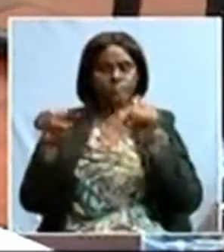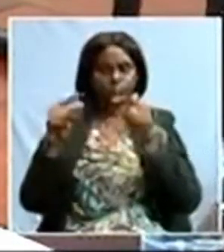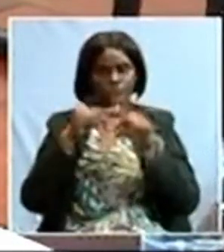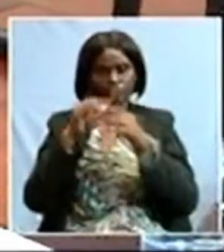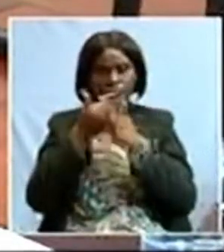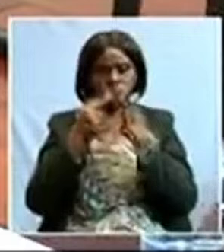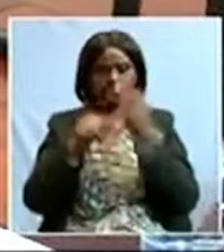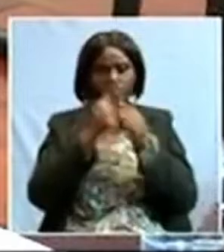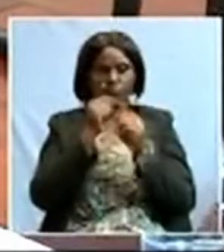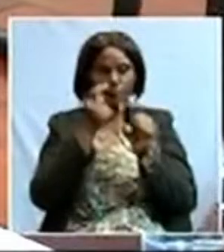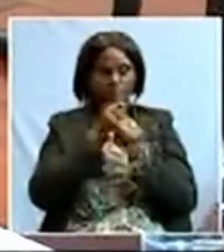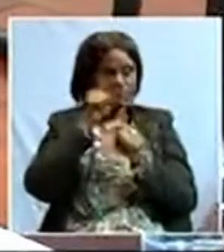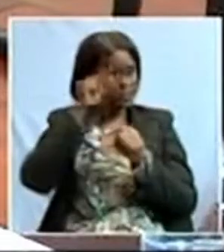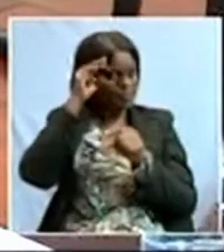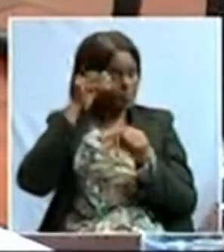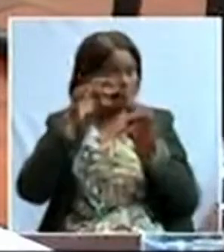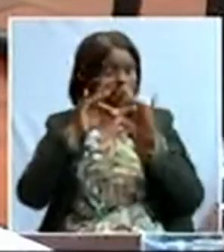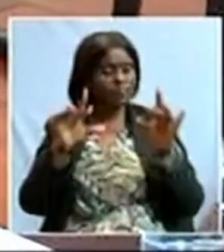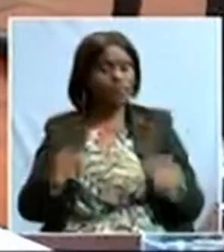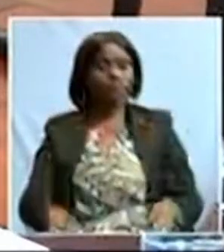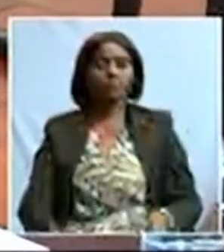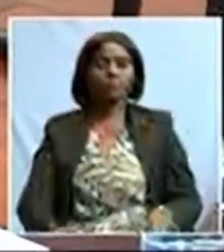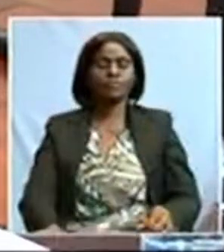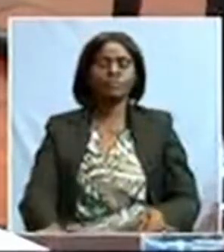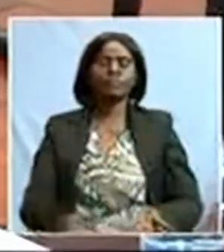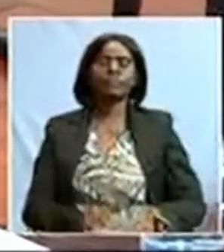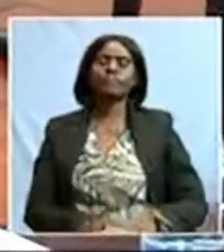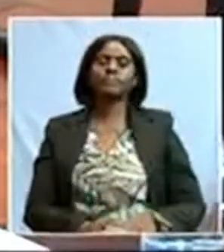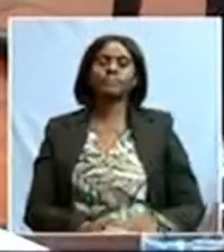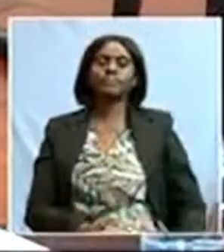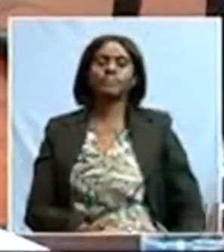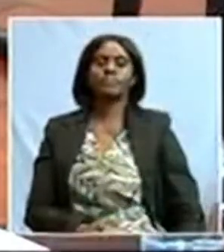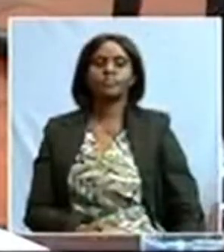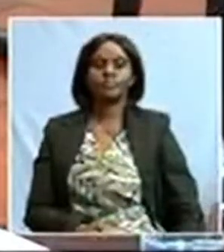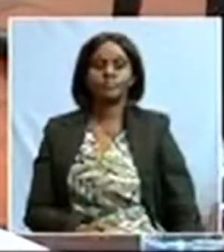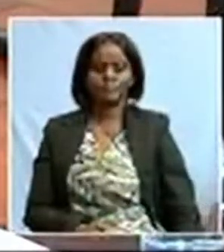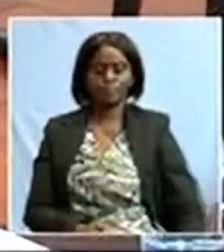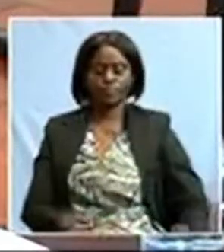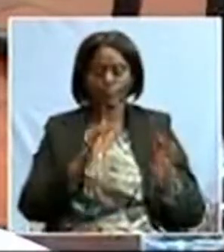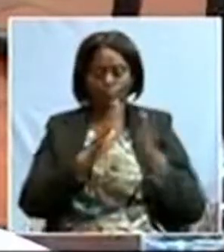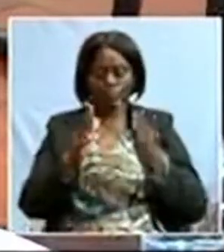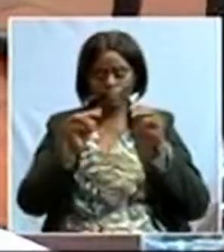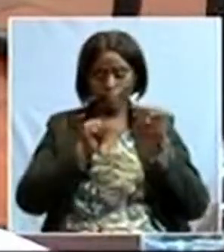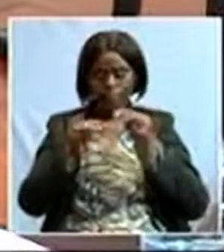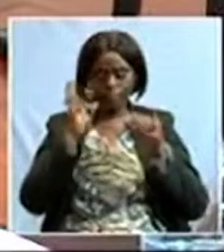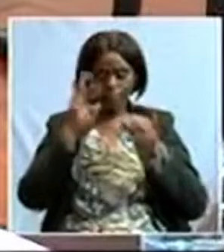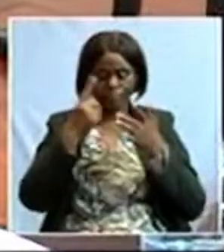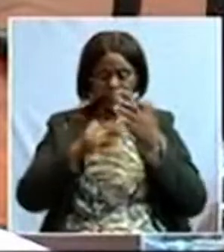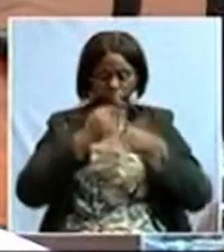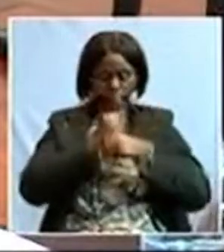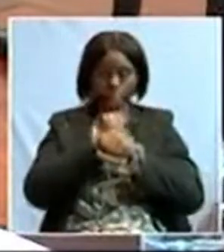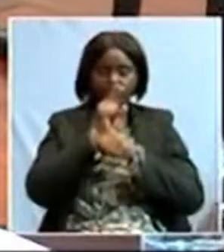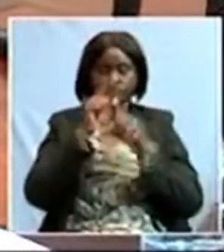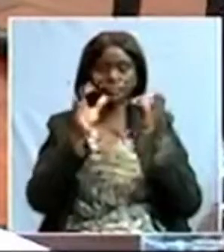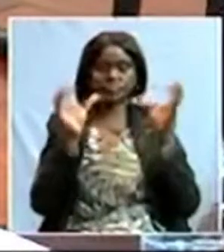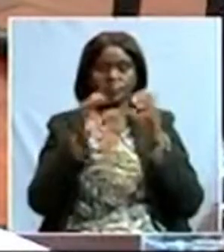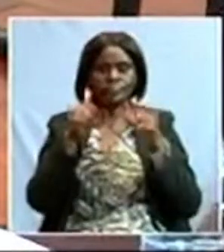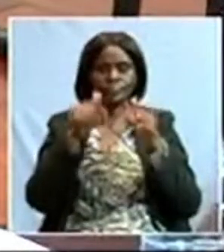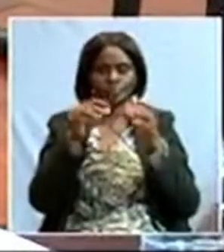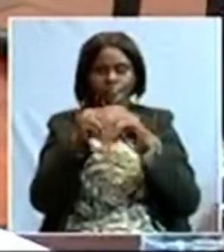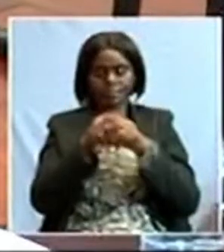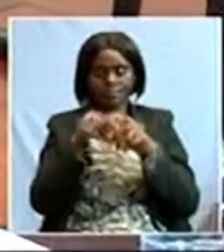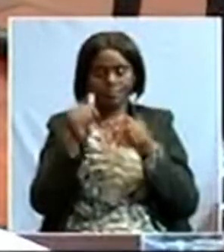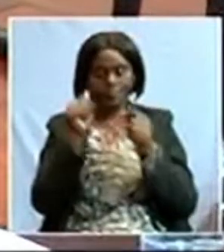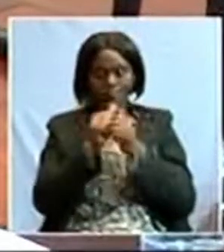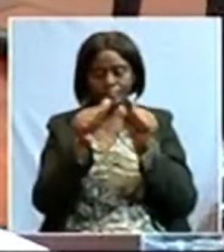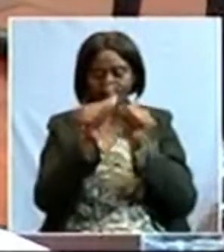being handled by Ministry of Lands through Medich. Remedial measures. Management to ensure that the council confines itself